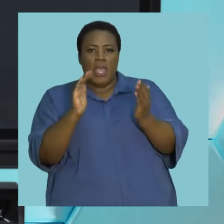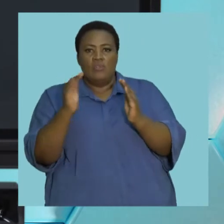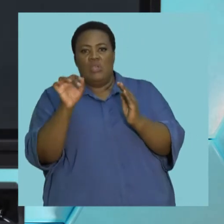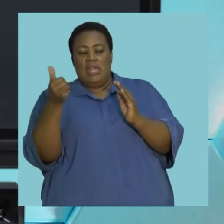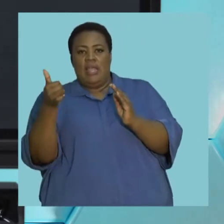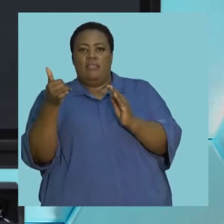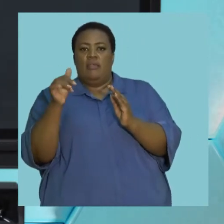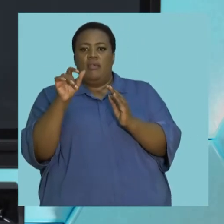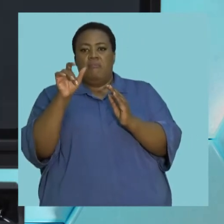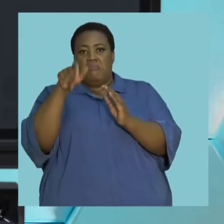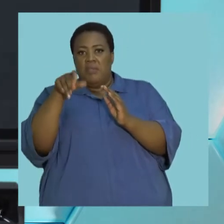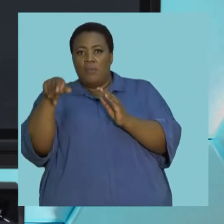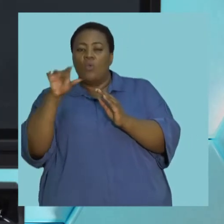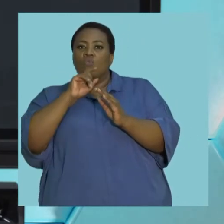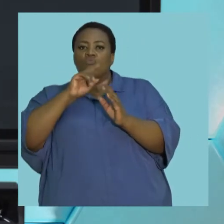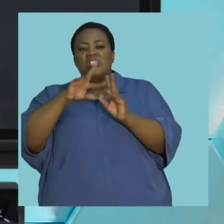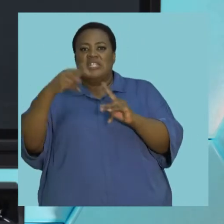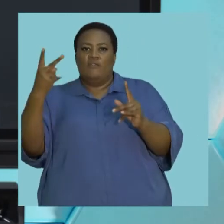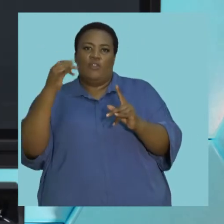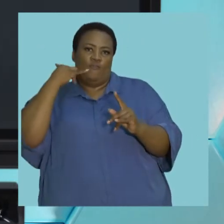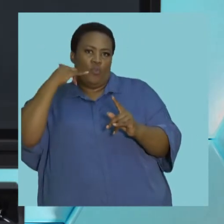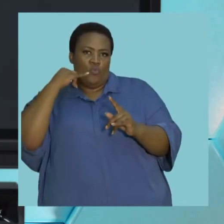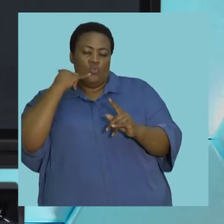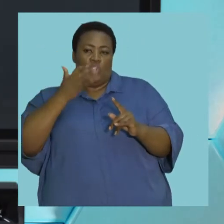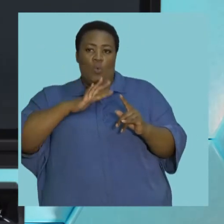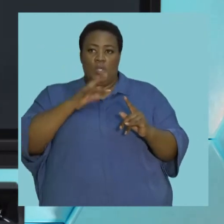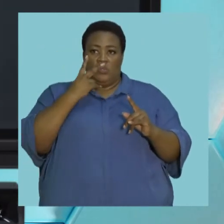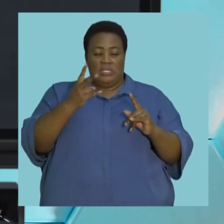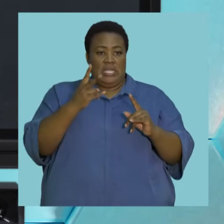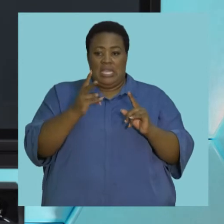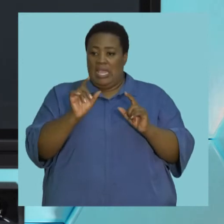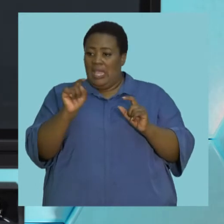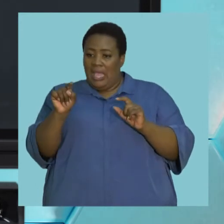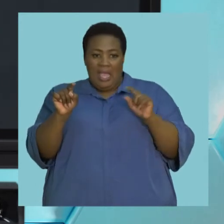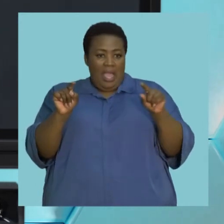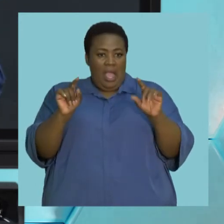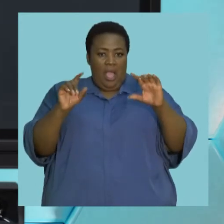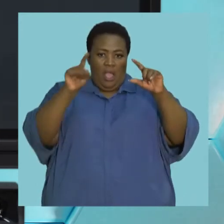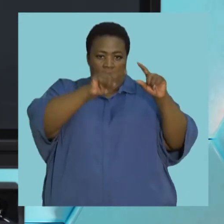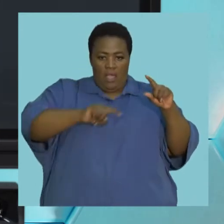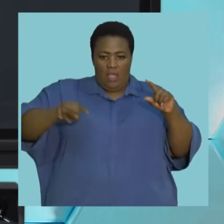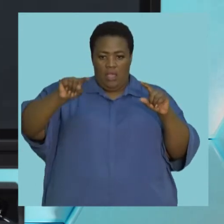group of individuals that use a different type of phone. So we want to look at the proportion of individuals